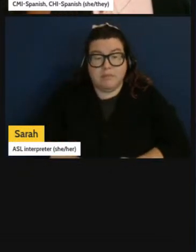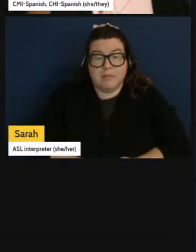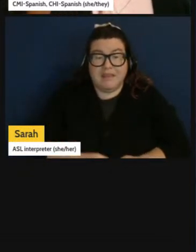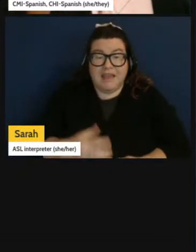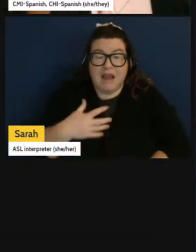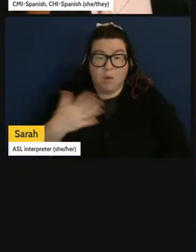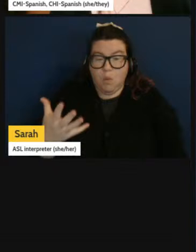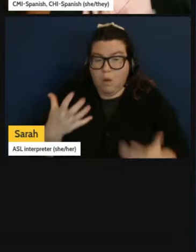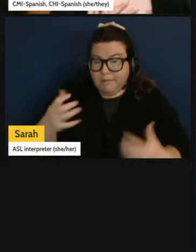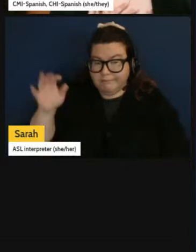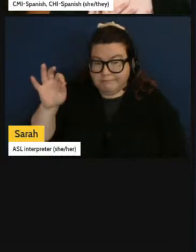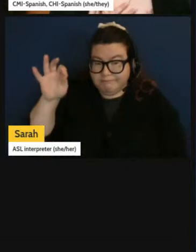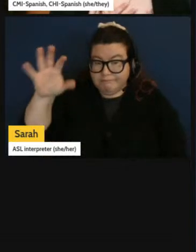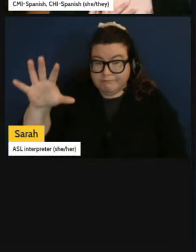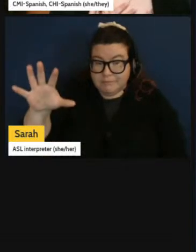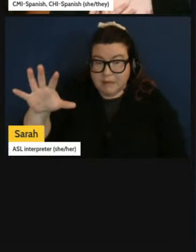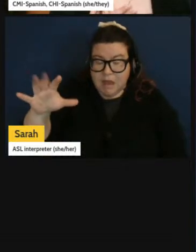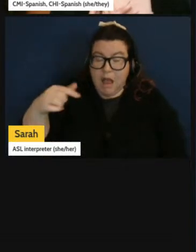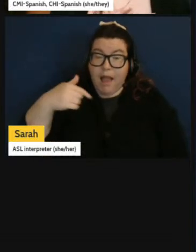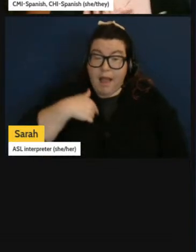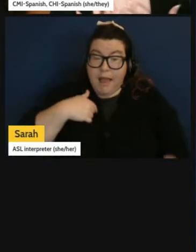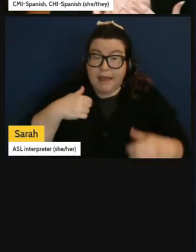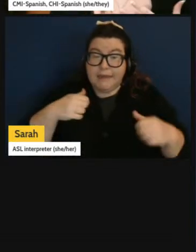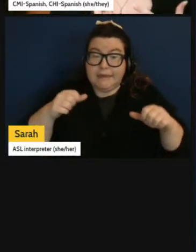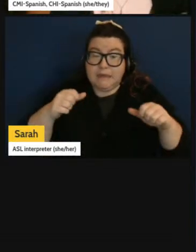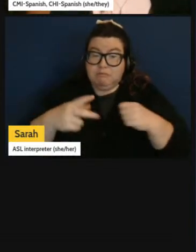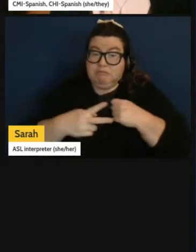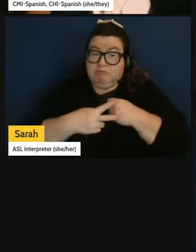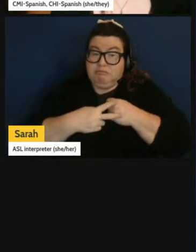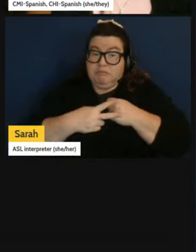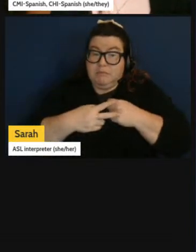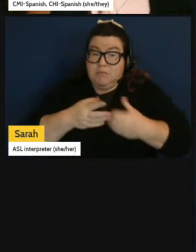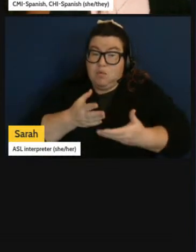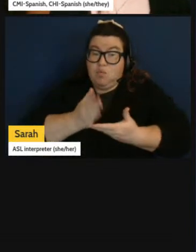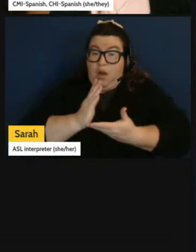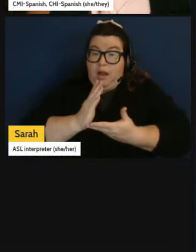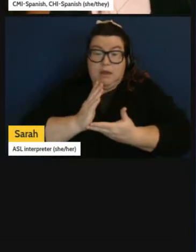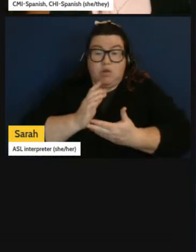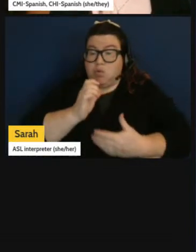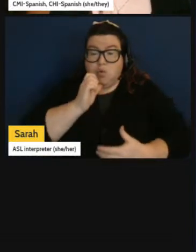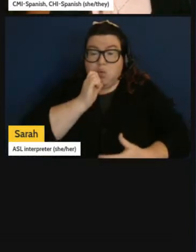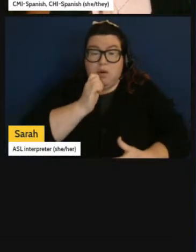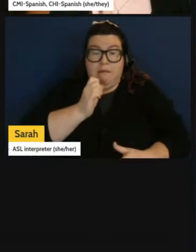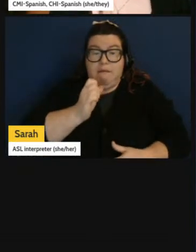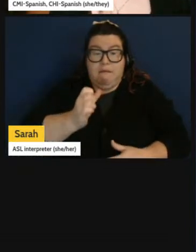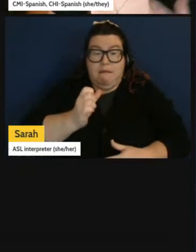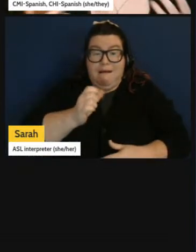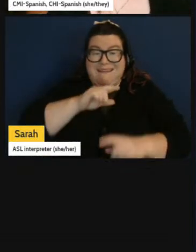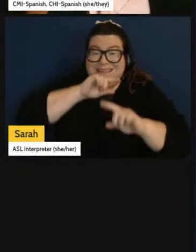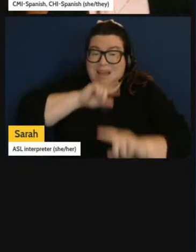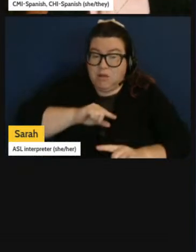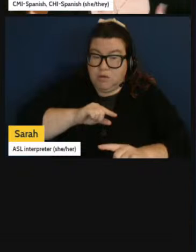out there that I reserve the right to not answer questions that I might deem